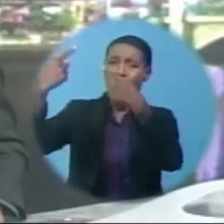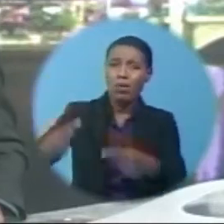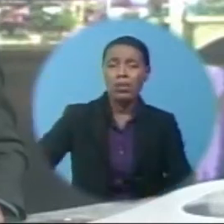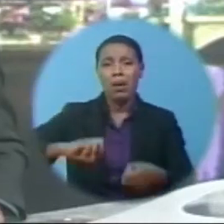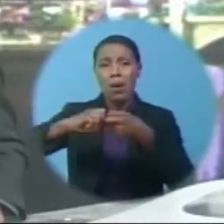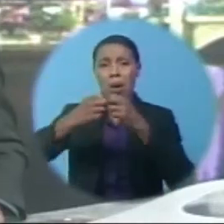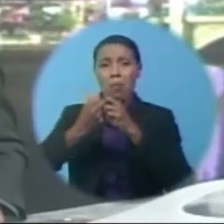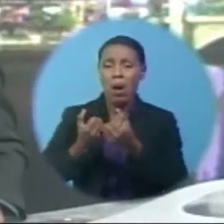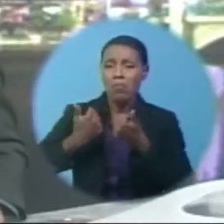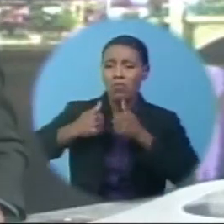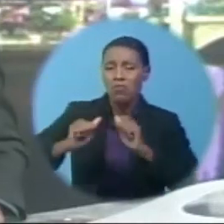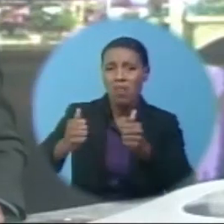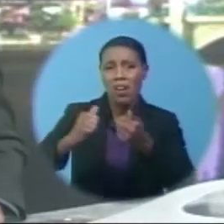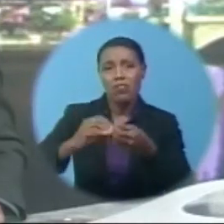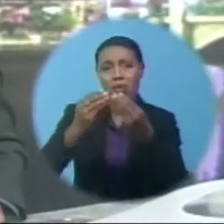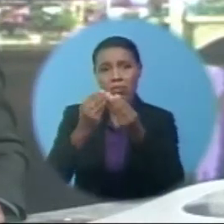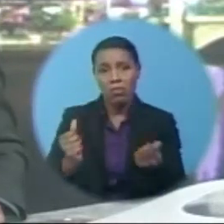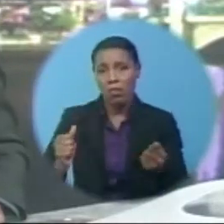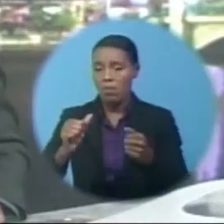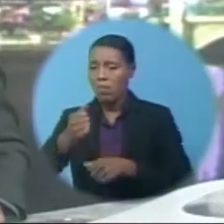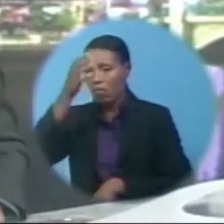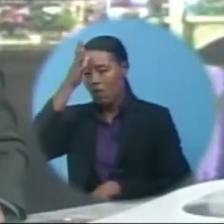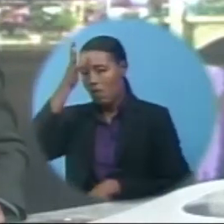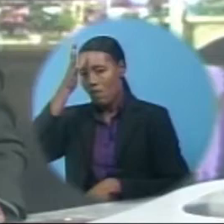says access for fathers isn't deterred.